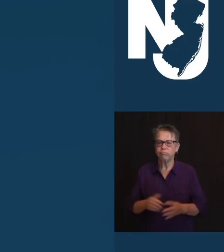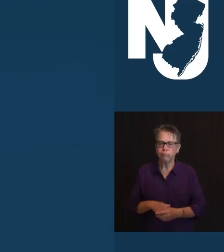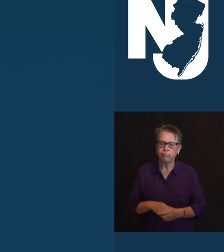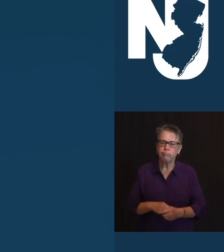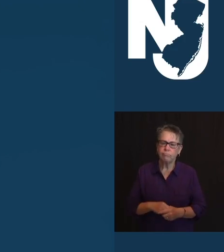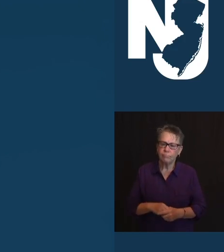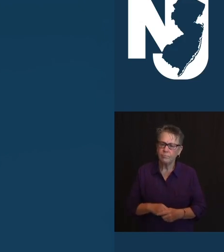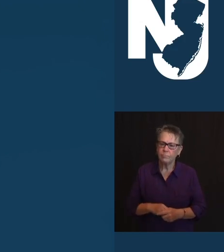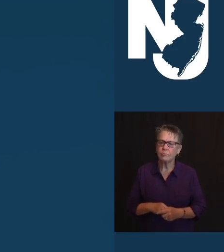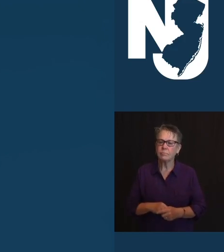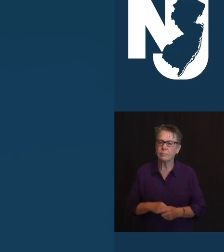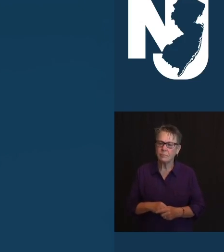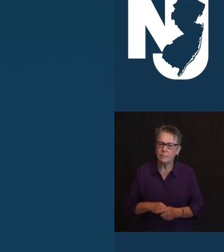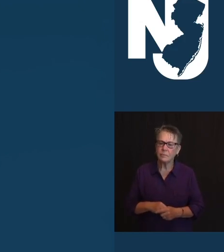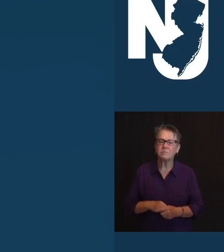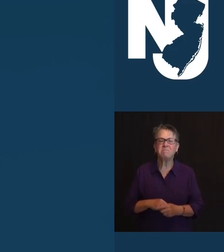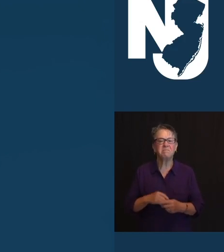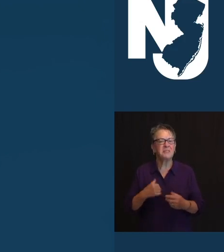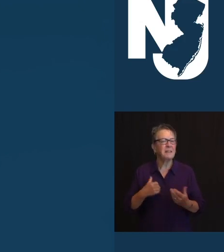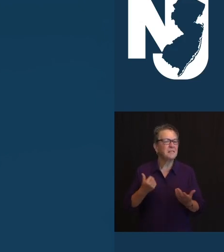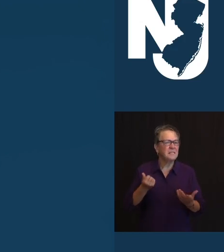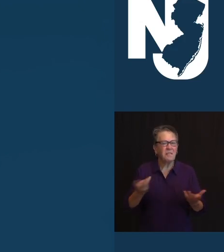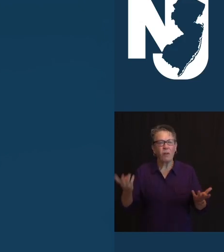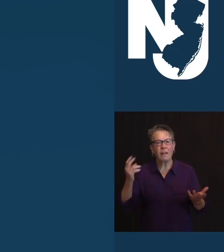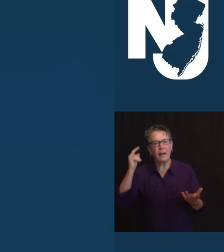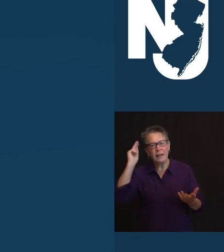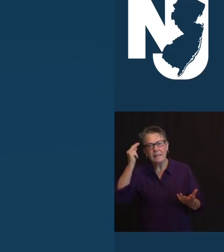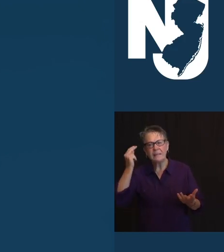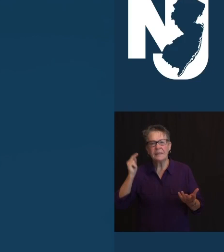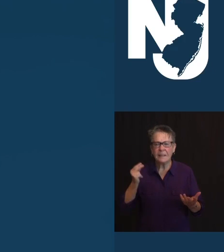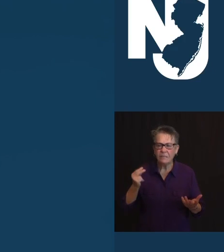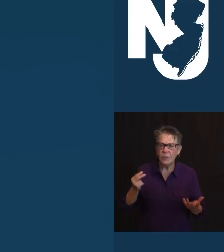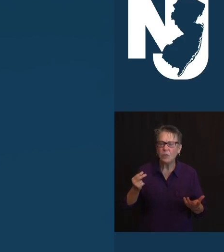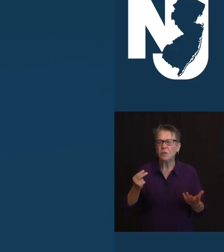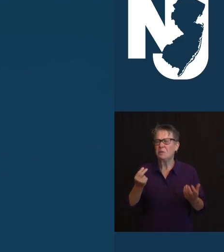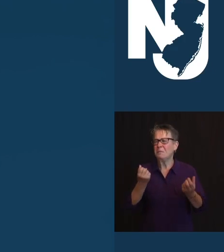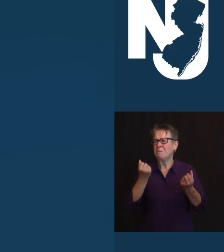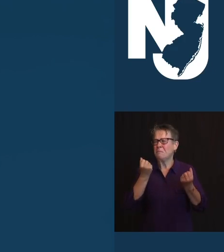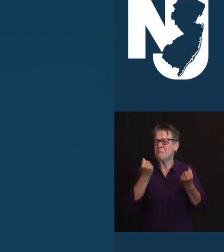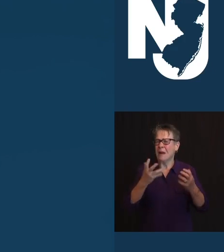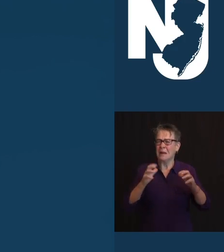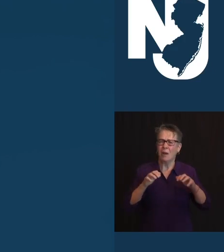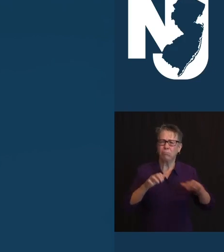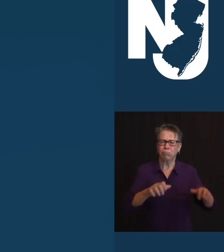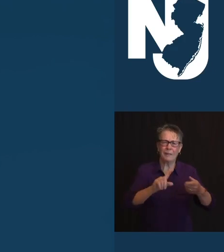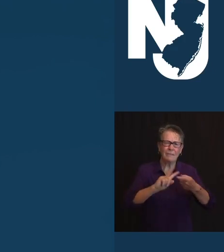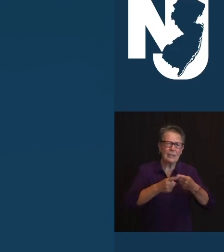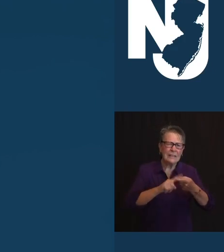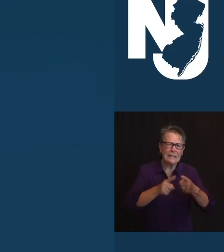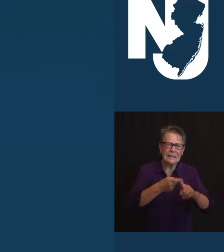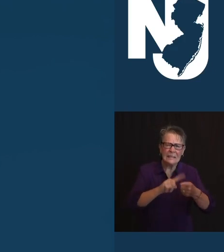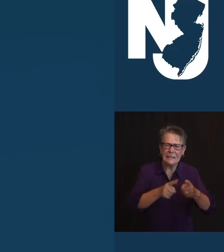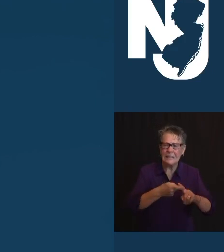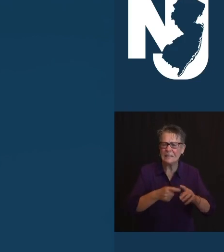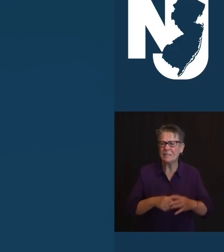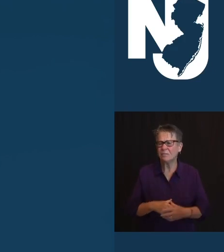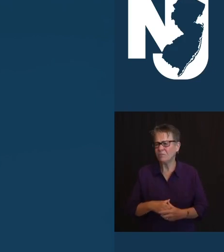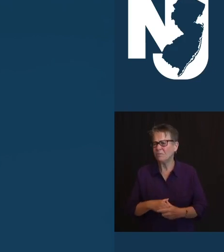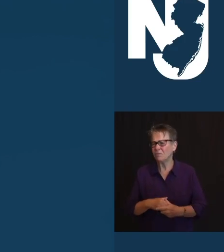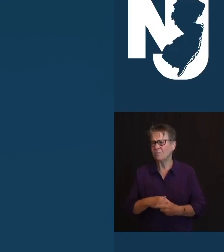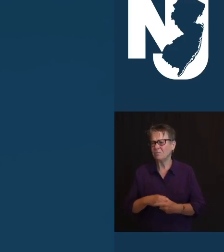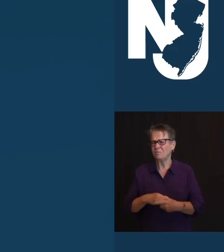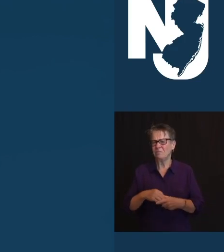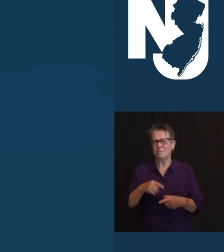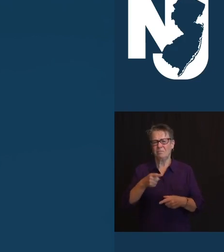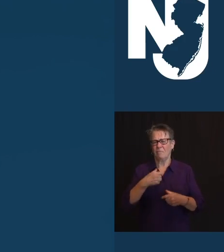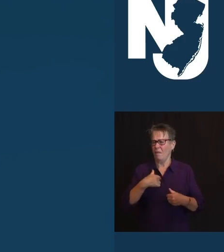Robert, Ronald, and Bernard, and many, many friends. We are honored that Estelle chose to make her life in New Jersey, and may her memory